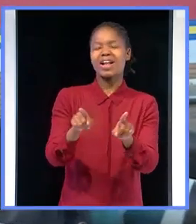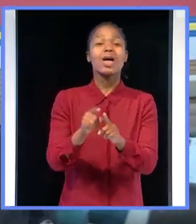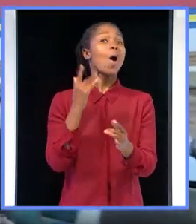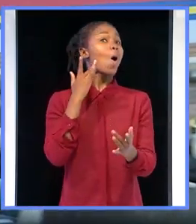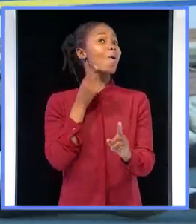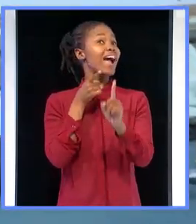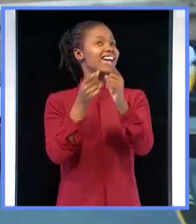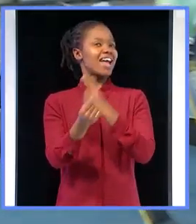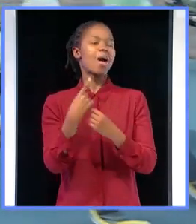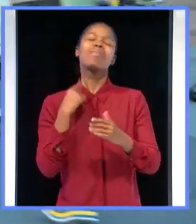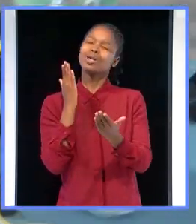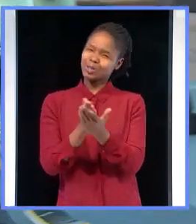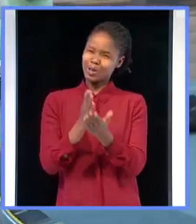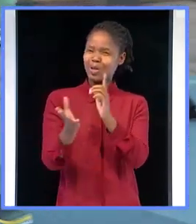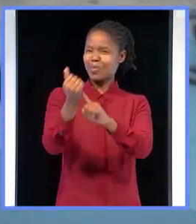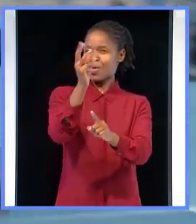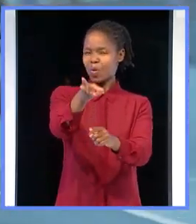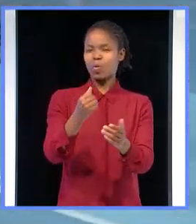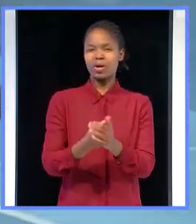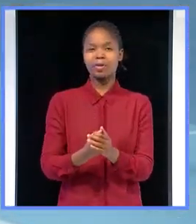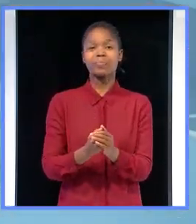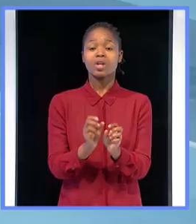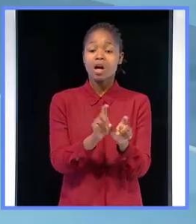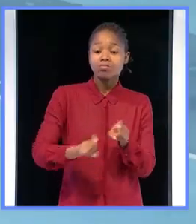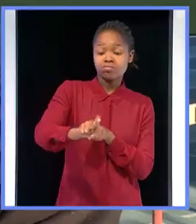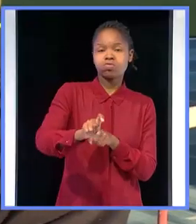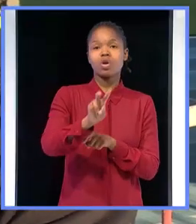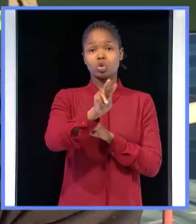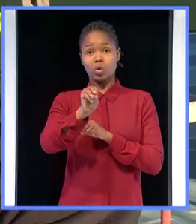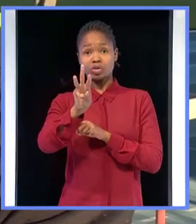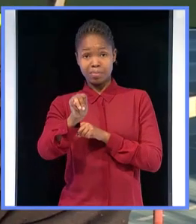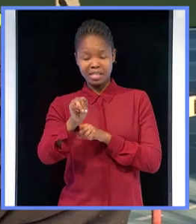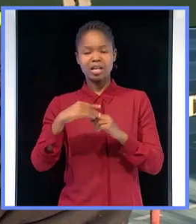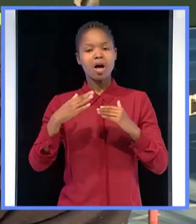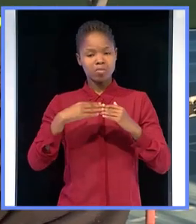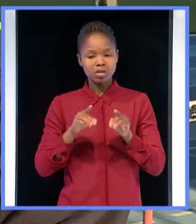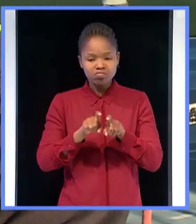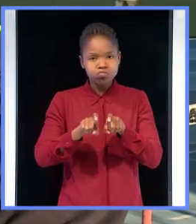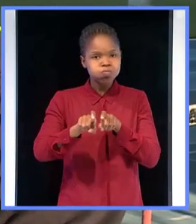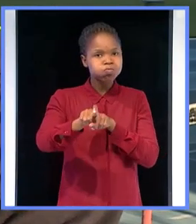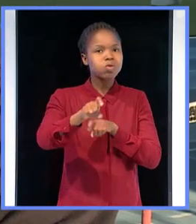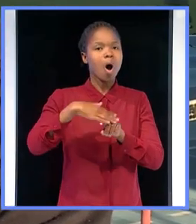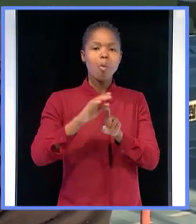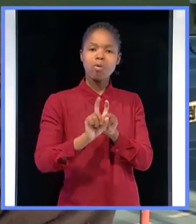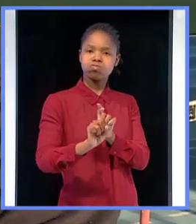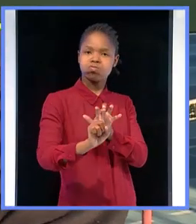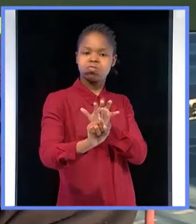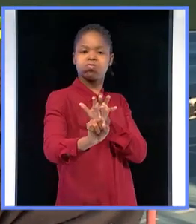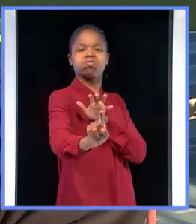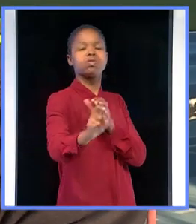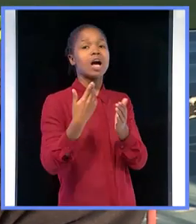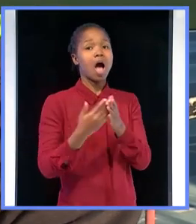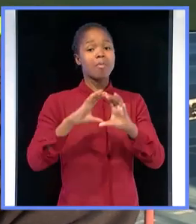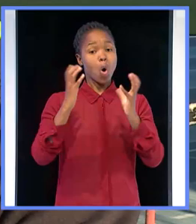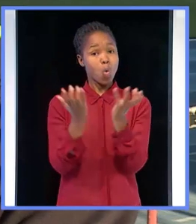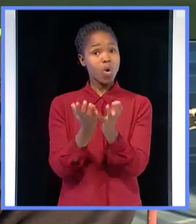when, but I'm sure I'm going to get there. In the 200 meters, I would like to open the doors for us in a world